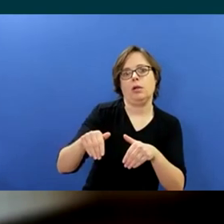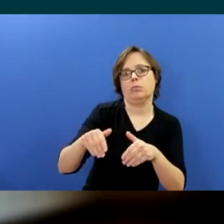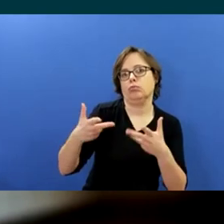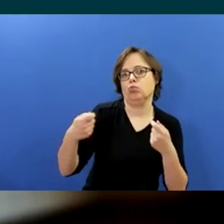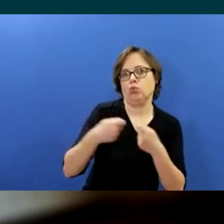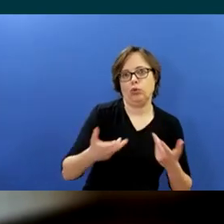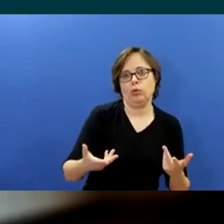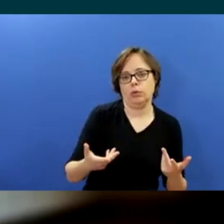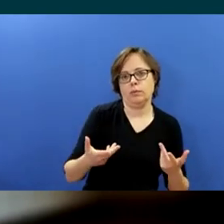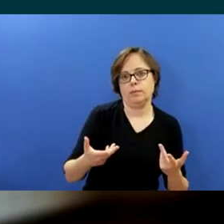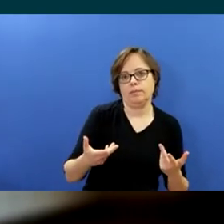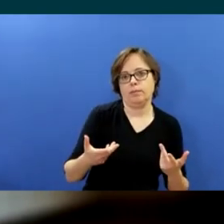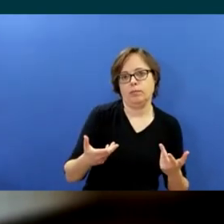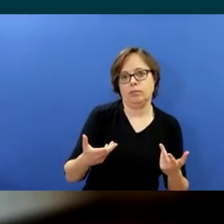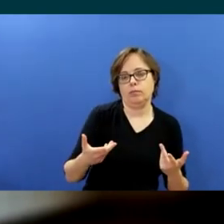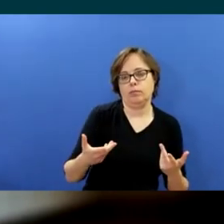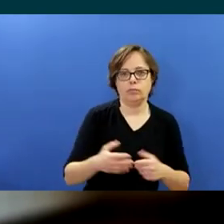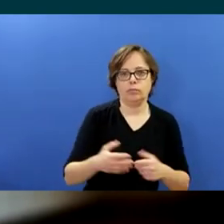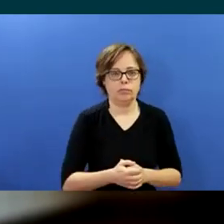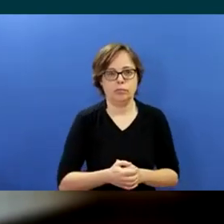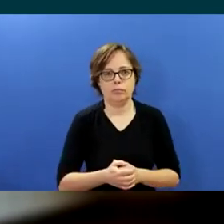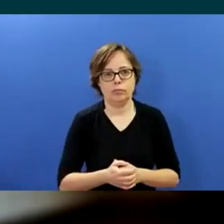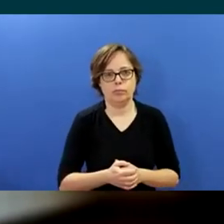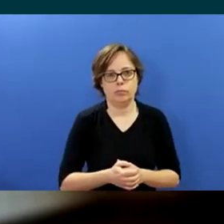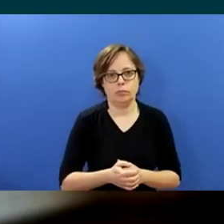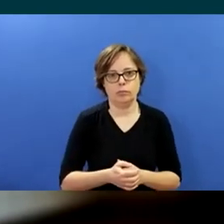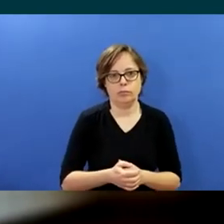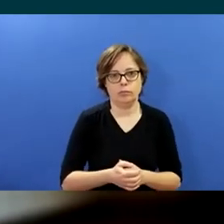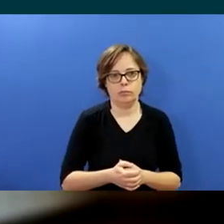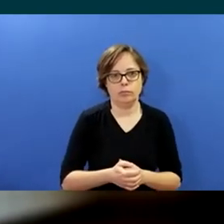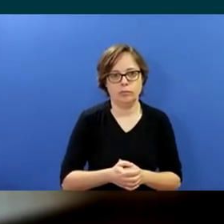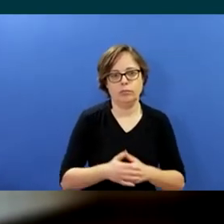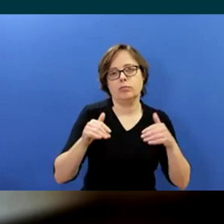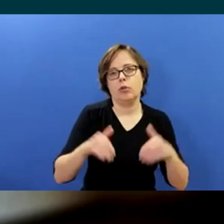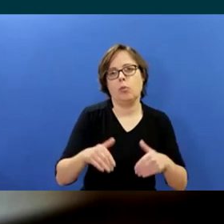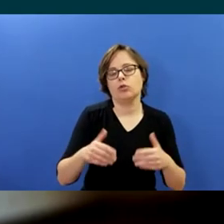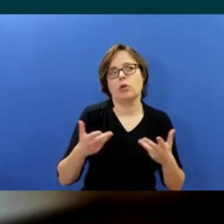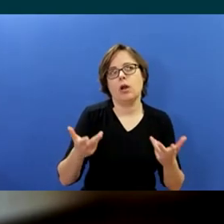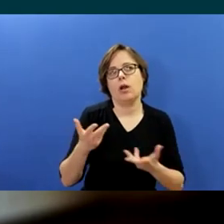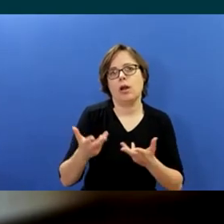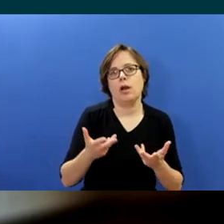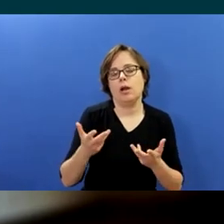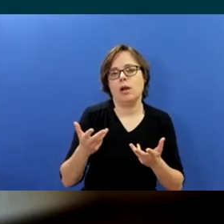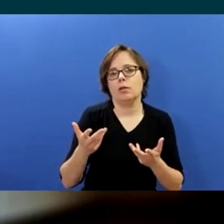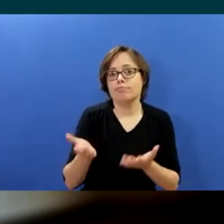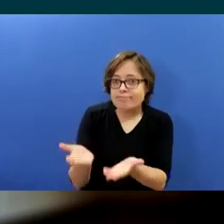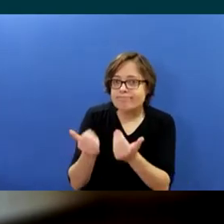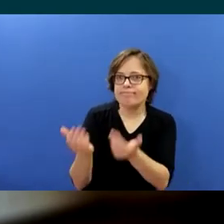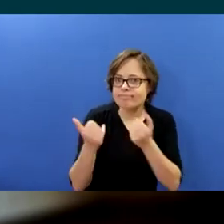use is not the right word, but I can activate to touch as many